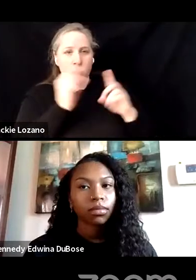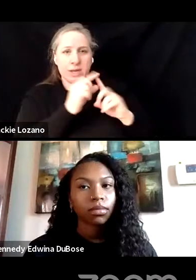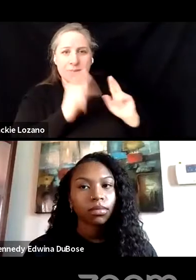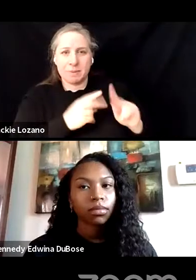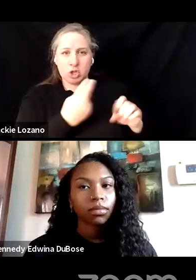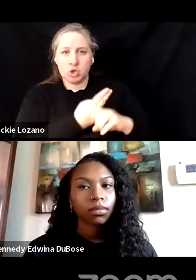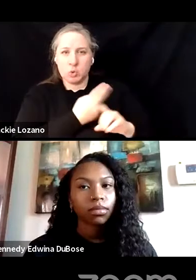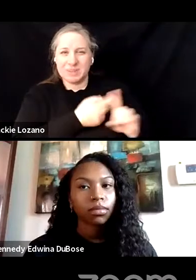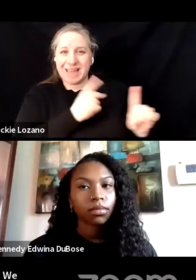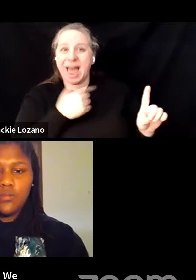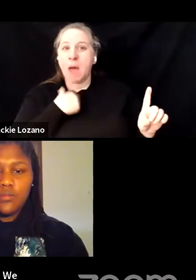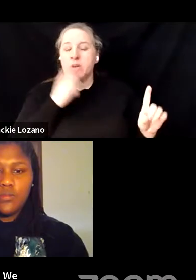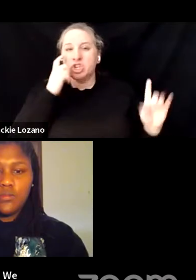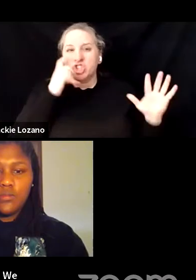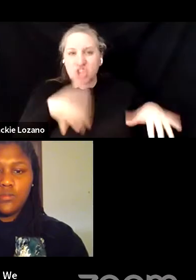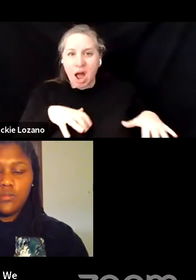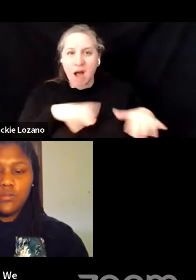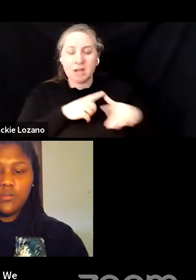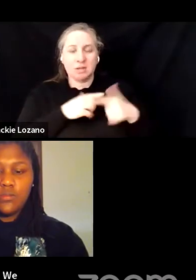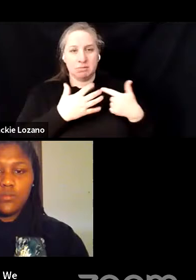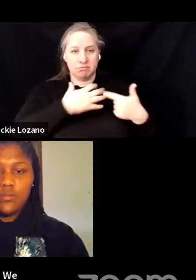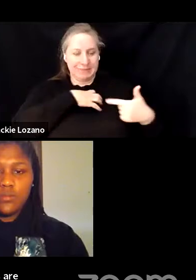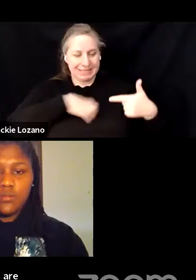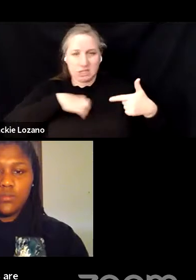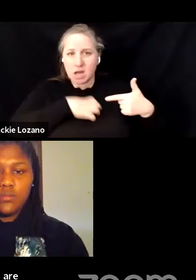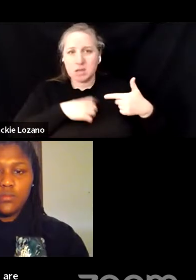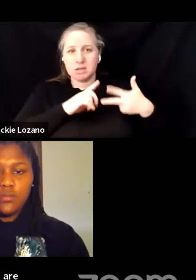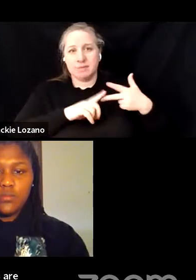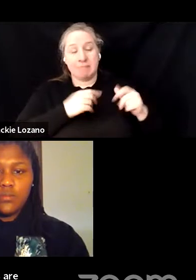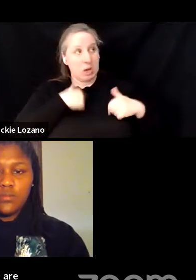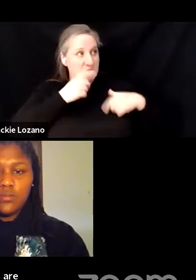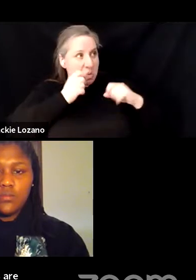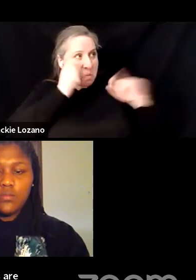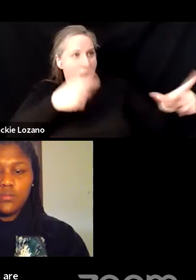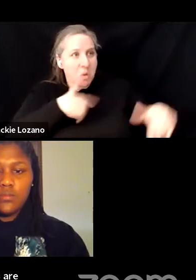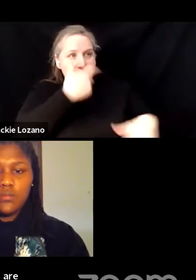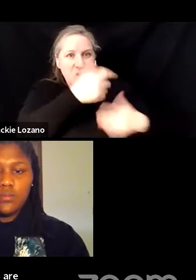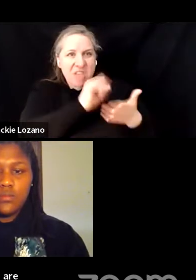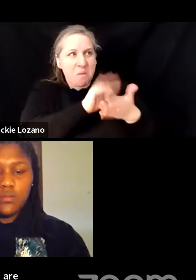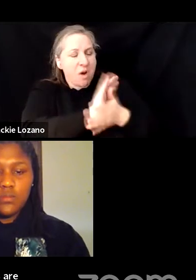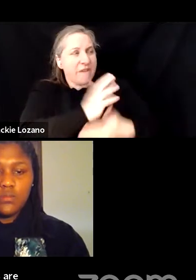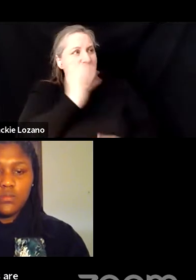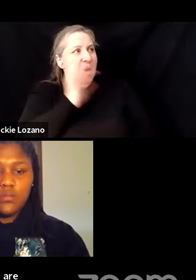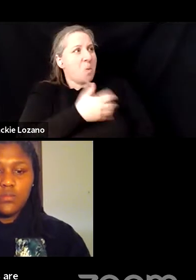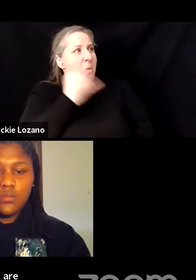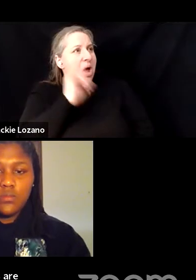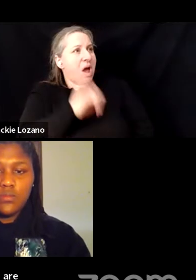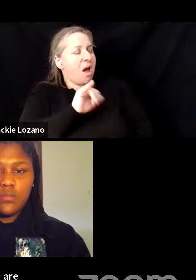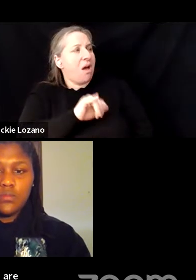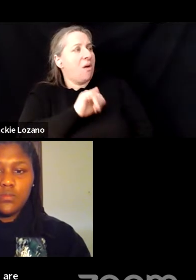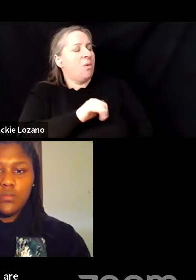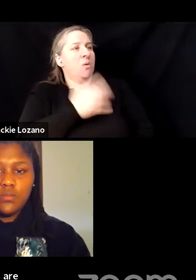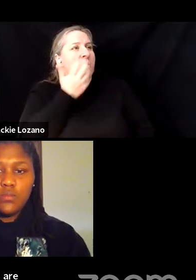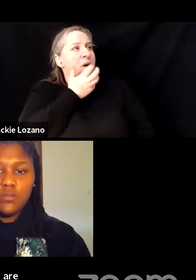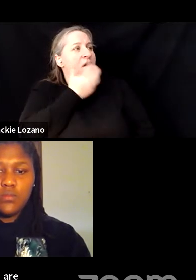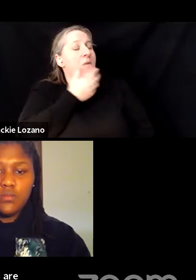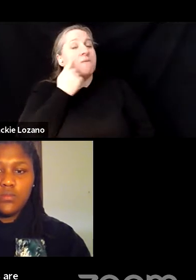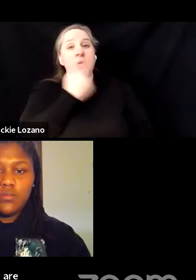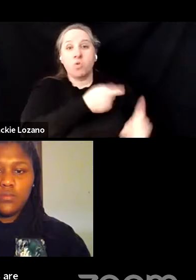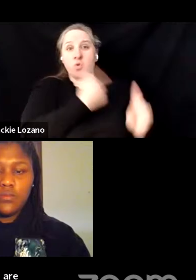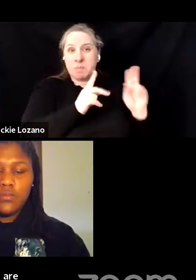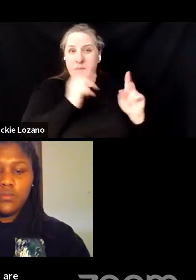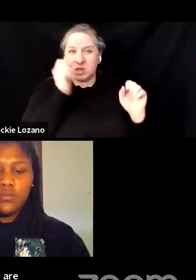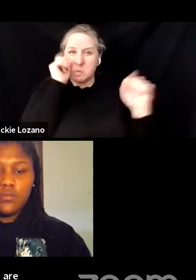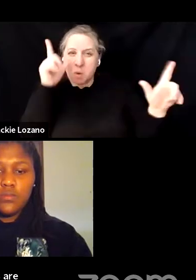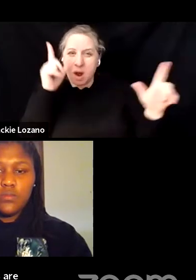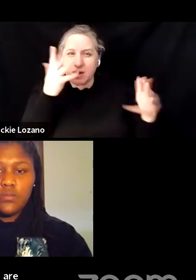were shocked, disgusted, surprised. And so for those people that are surprised, they always want to know,